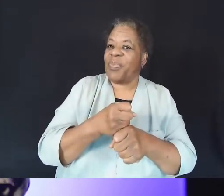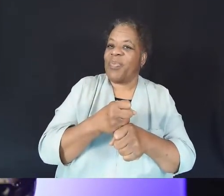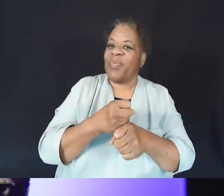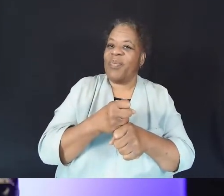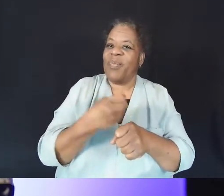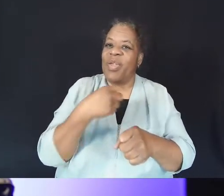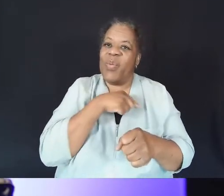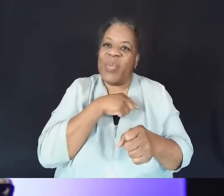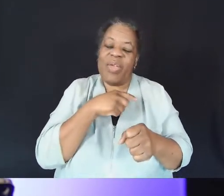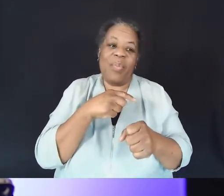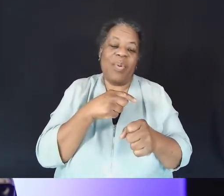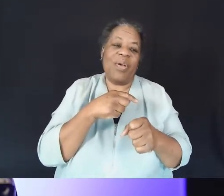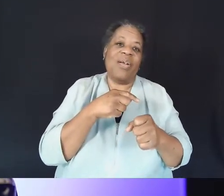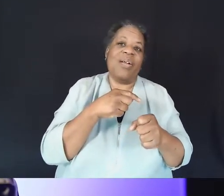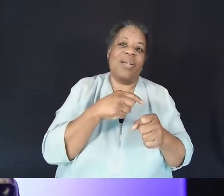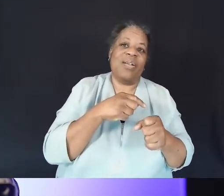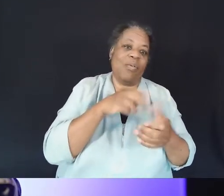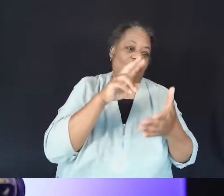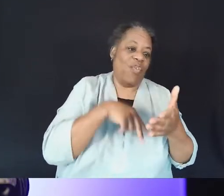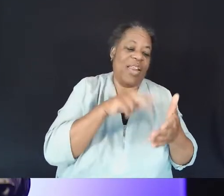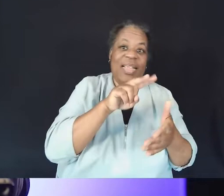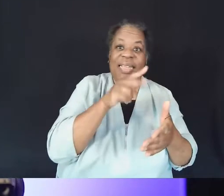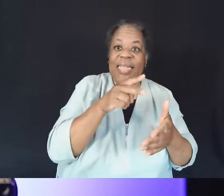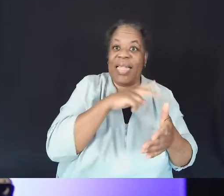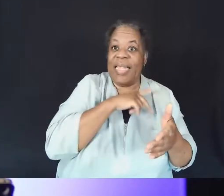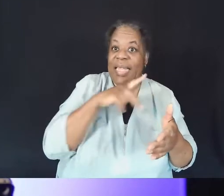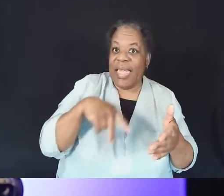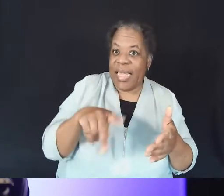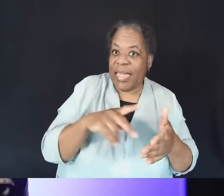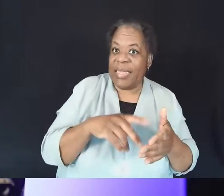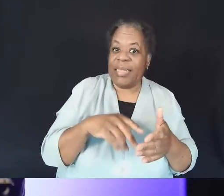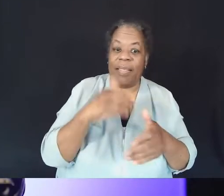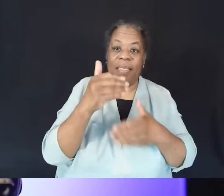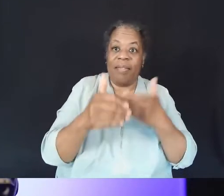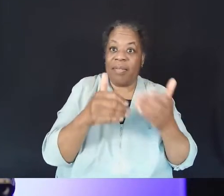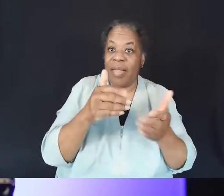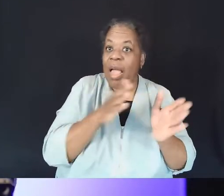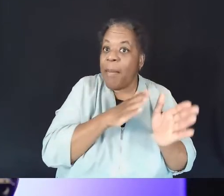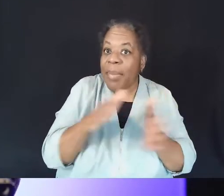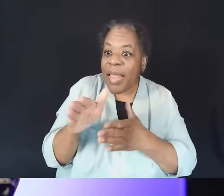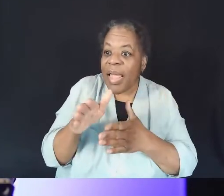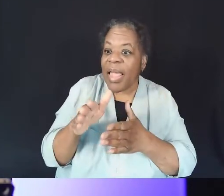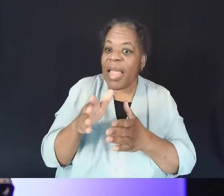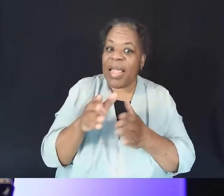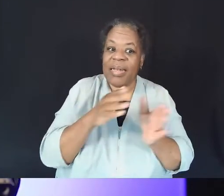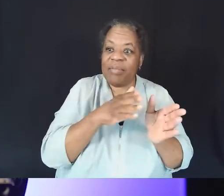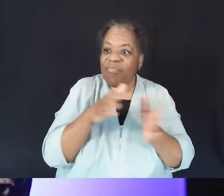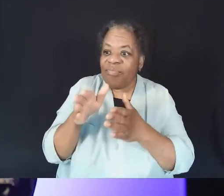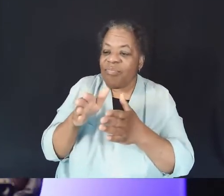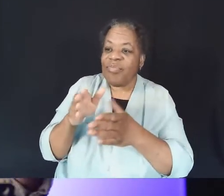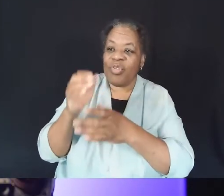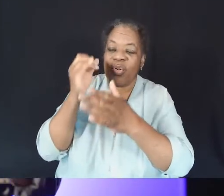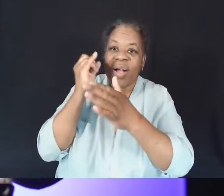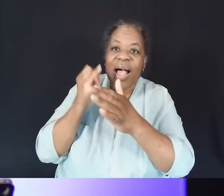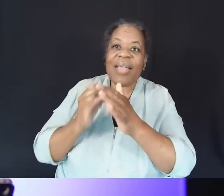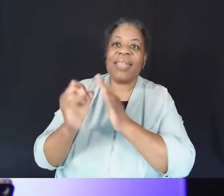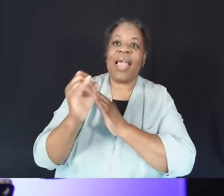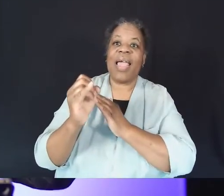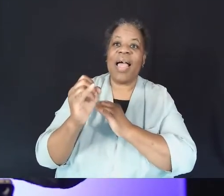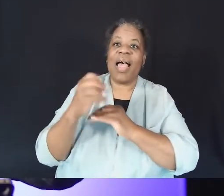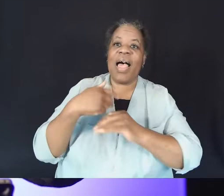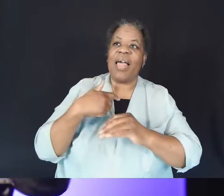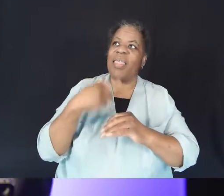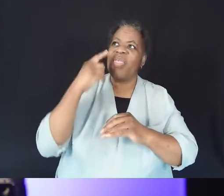just wrapping up 2 Kings, and this plan has us going into Isaiah now. And I felt like I was talking myself into about